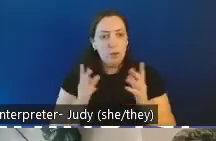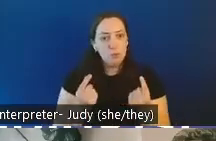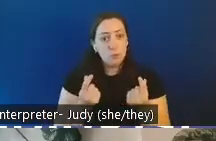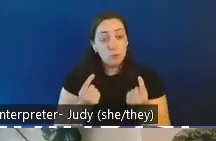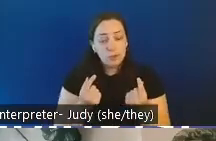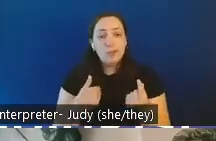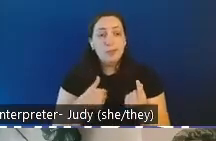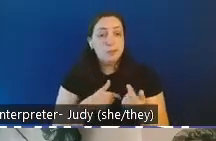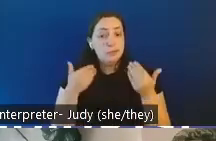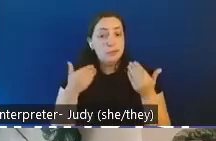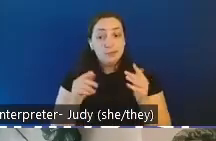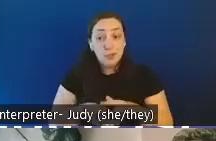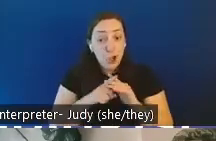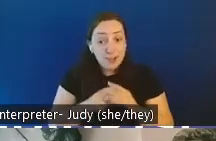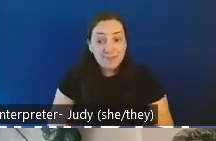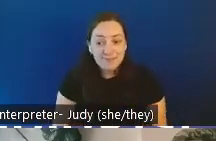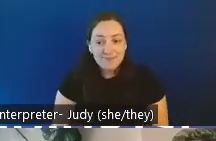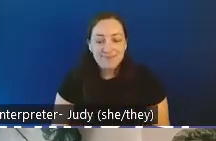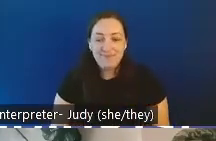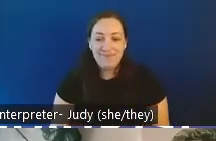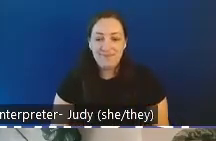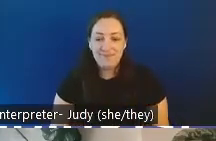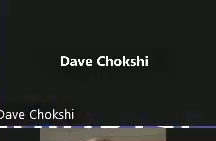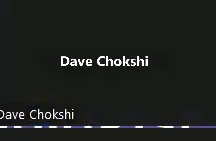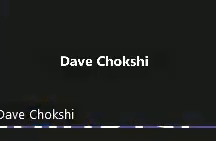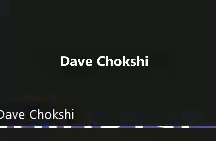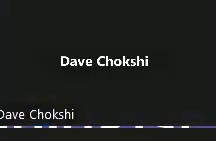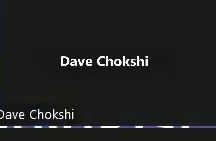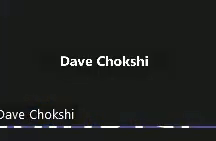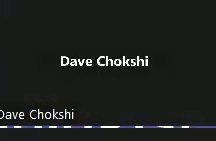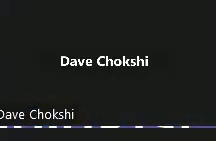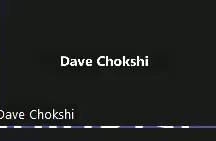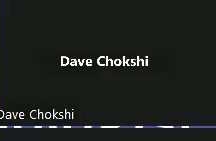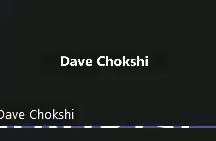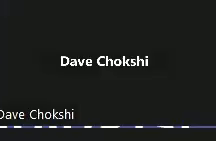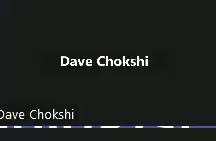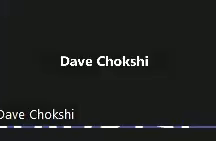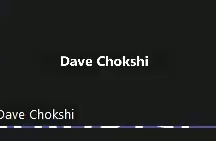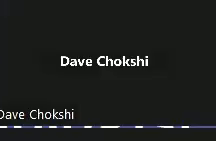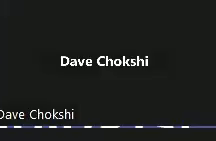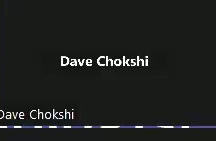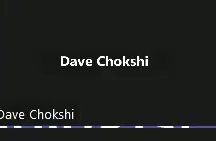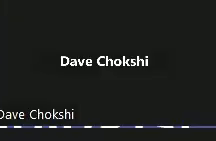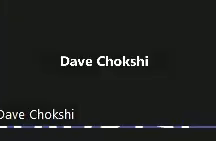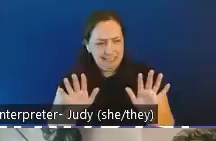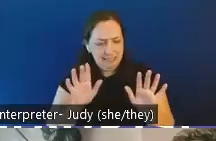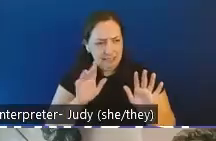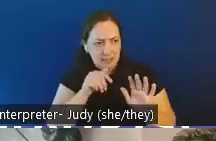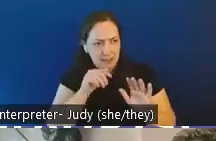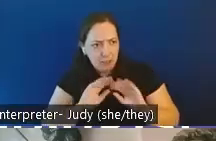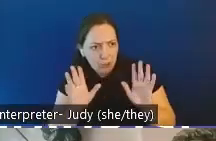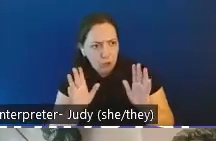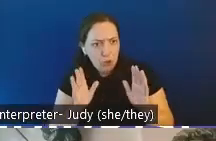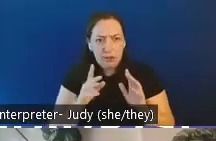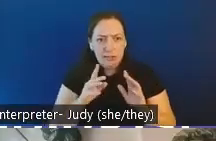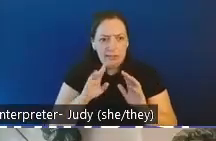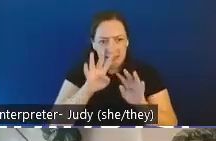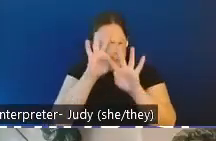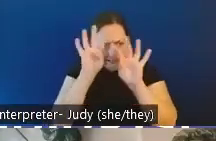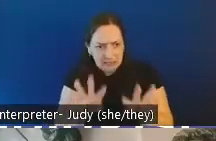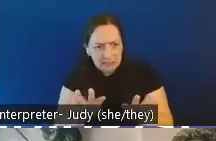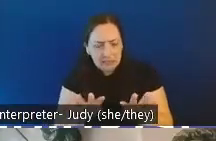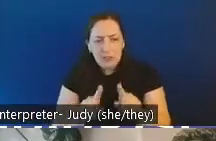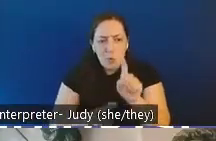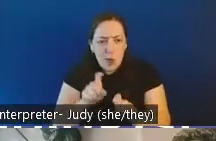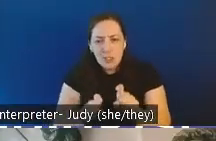going to jump right in. Without further ado, we know there's confusion. We know you've got questions, so I won't waste any